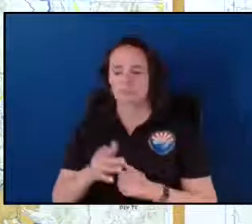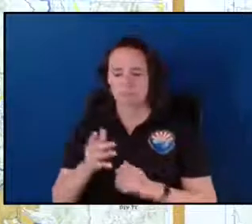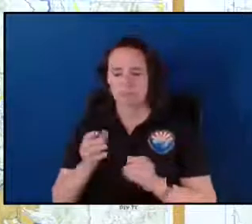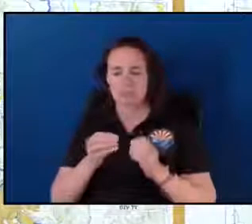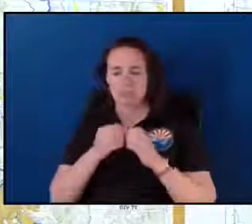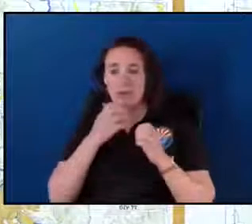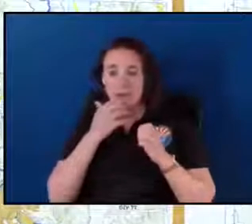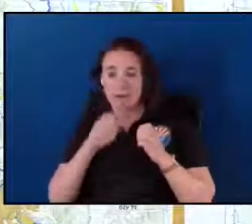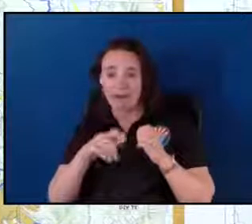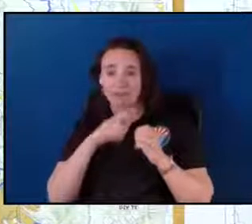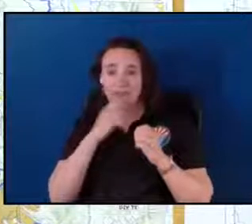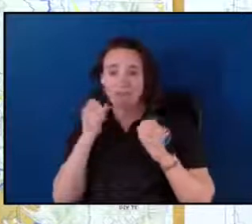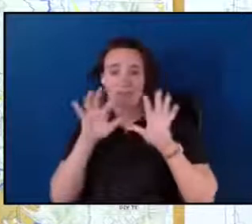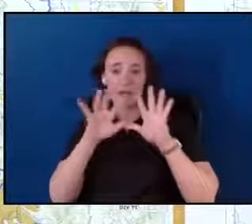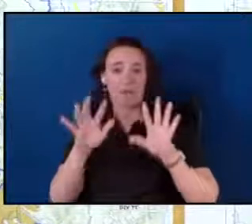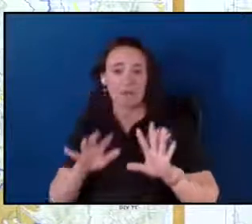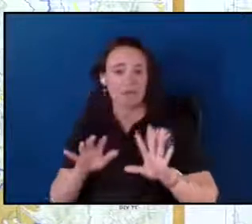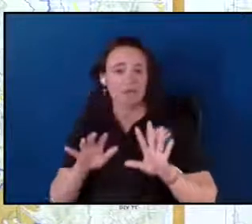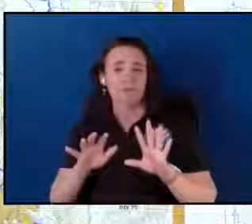in,